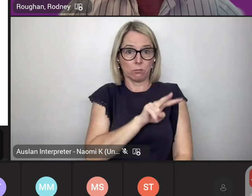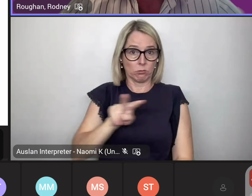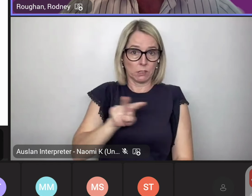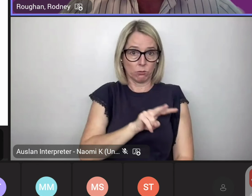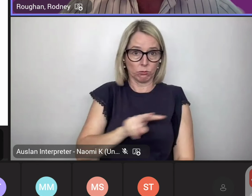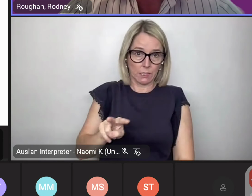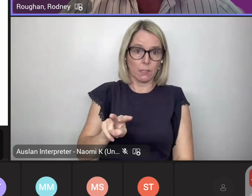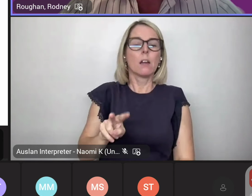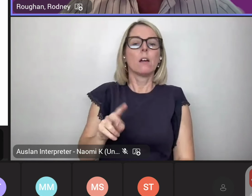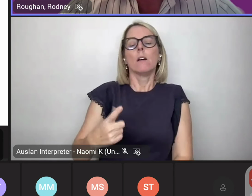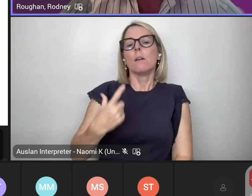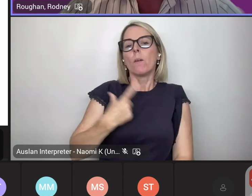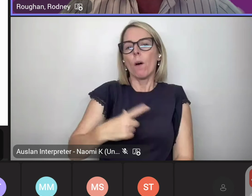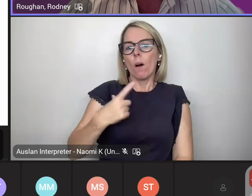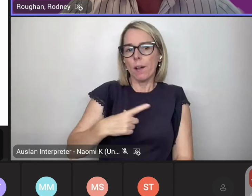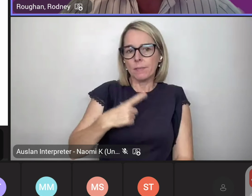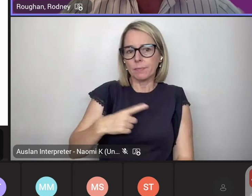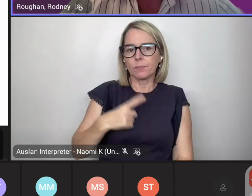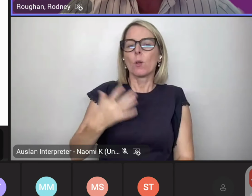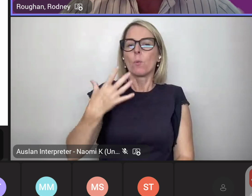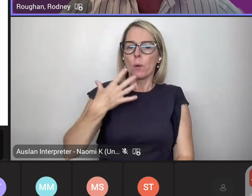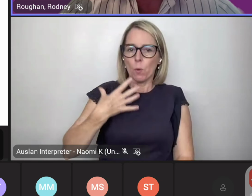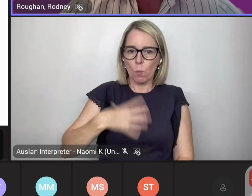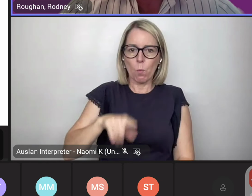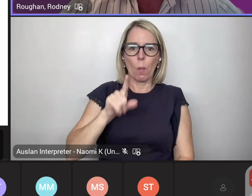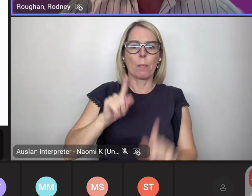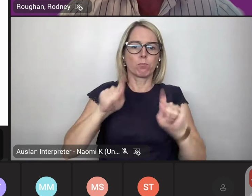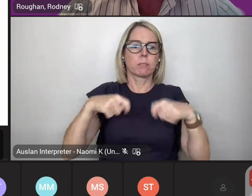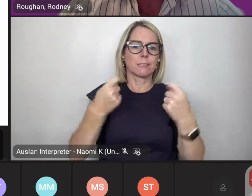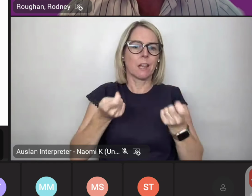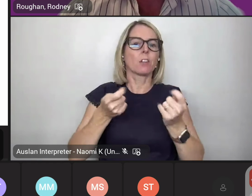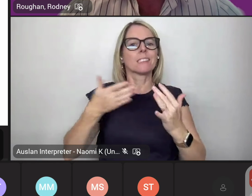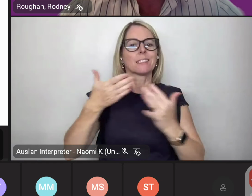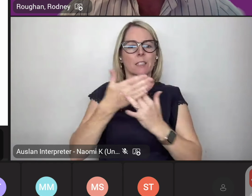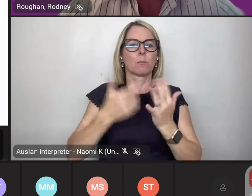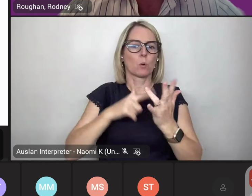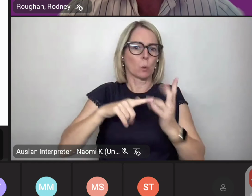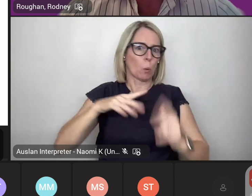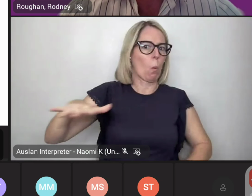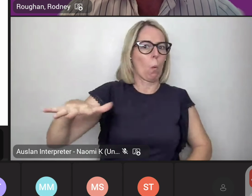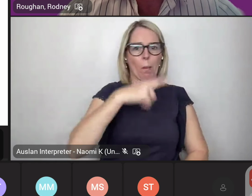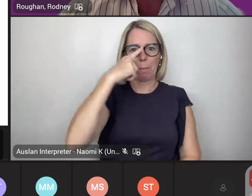presentation as accessible to as many people as possible.